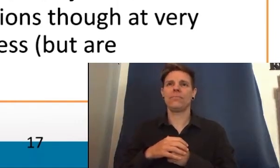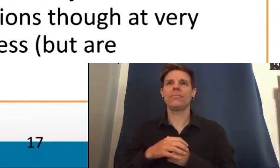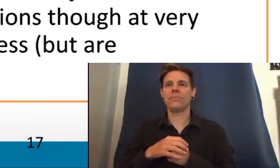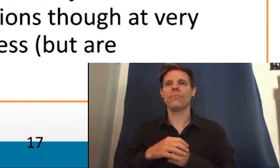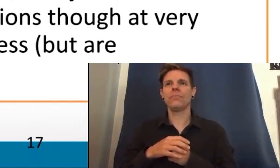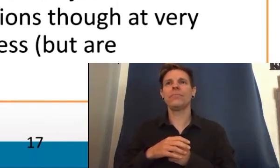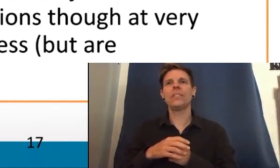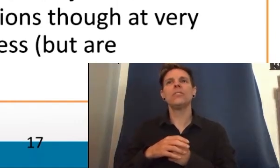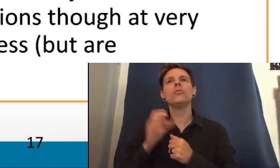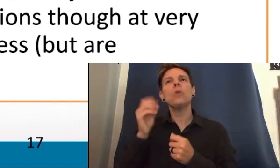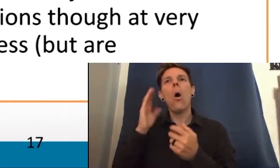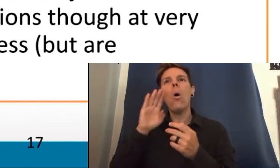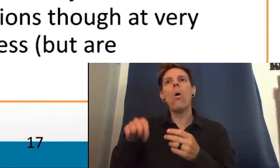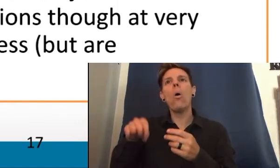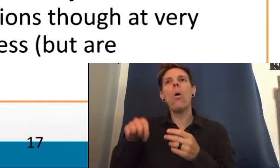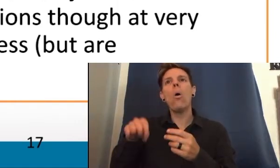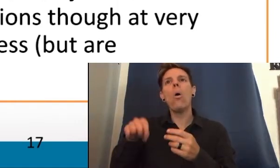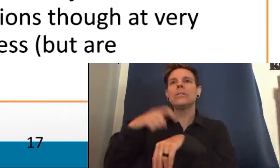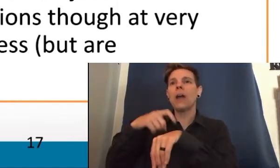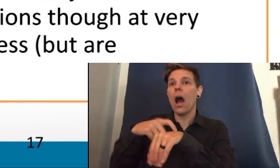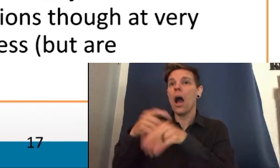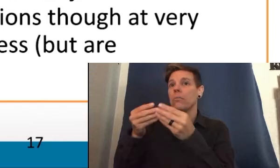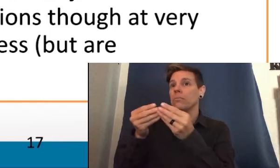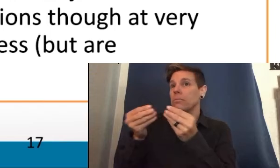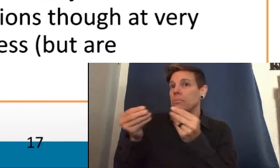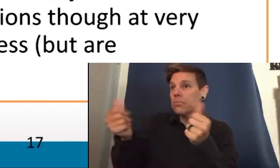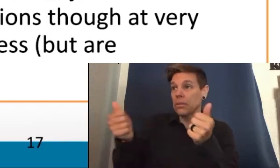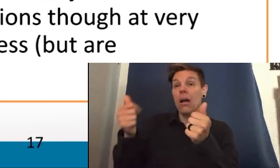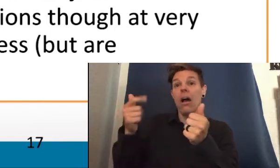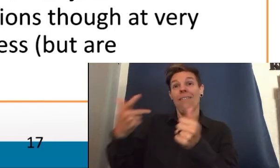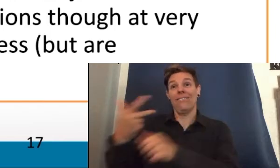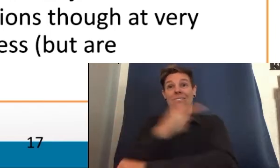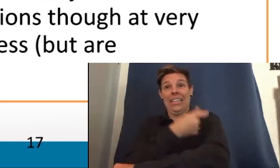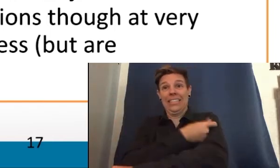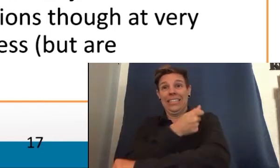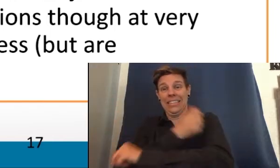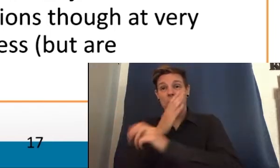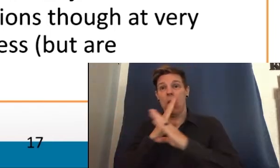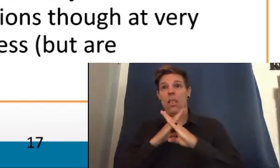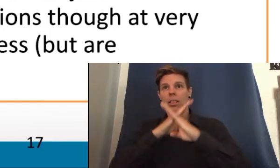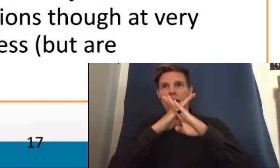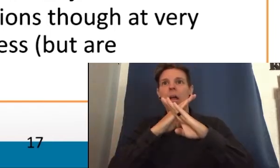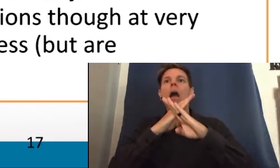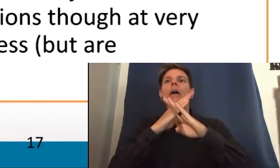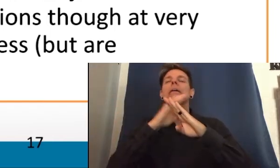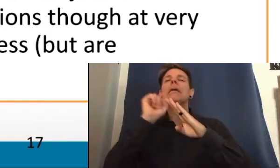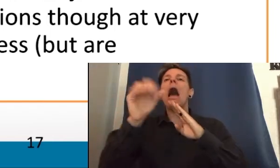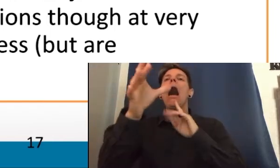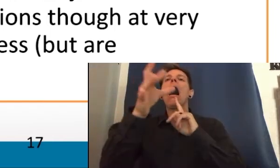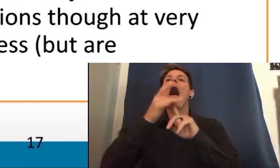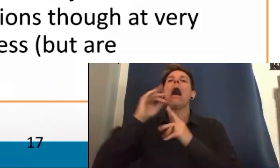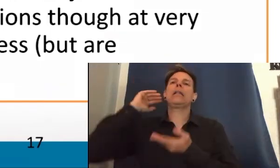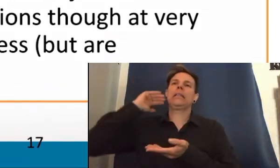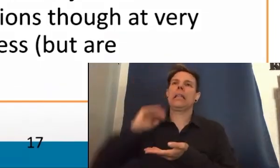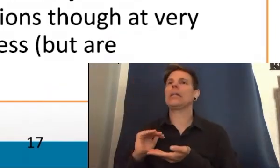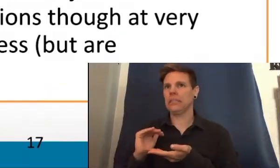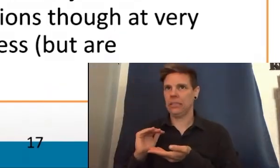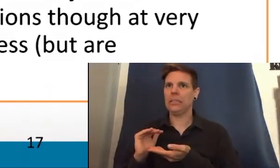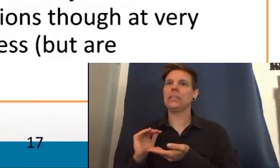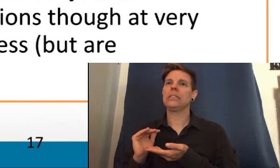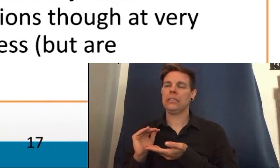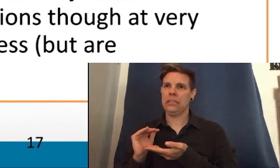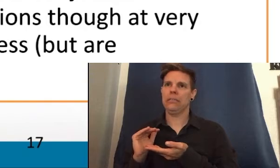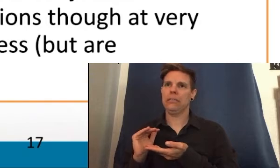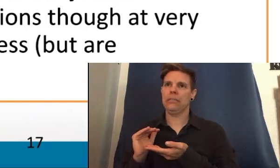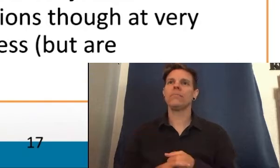vaccine-induced immunity, and they're subject to reinfection or infection. Even the fully vaccinated, we've discussed this a little bit, are subject